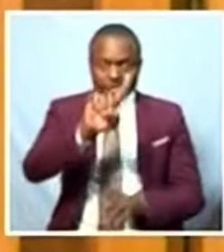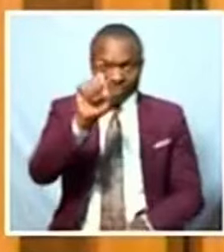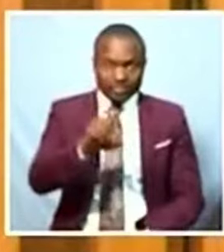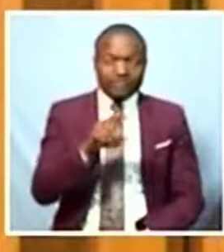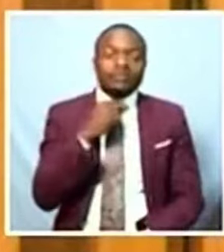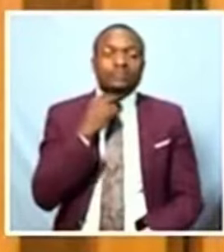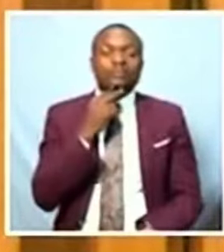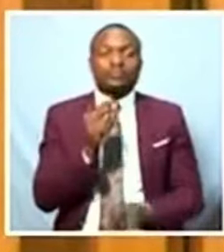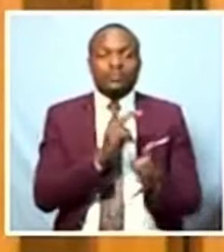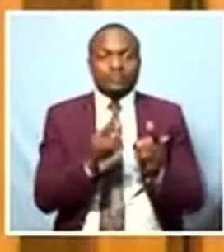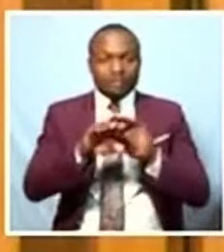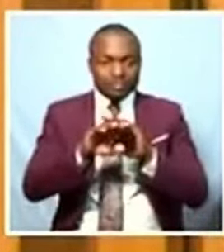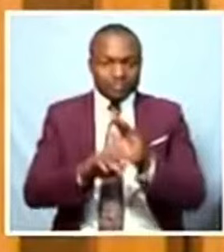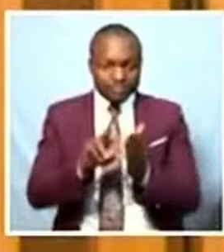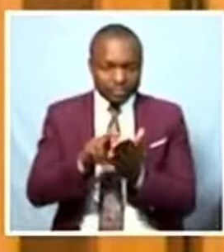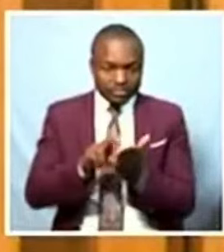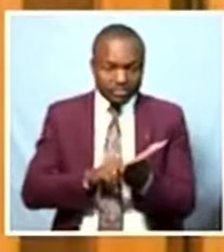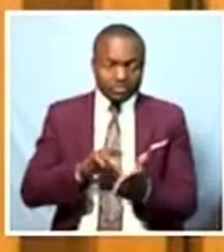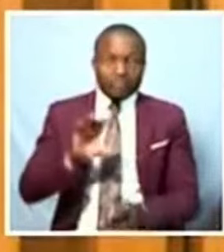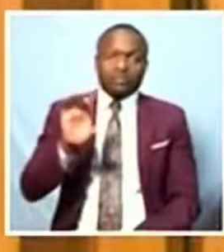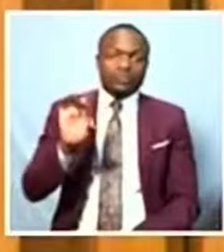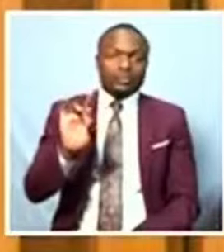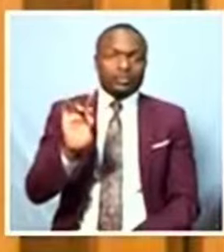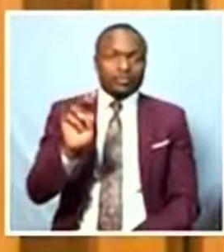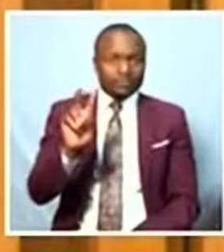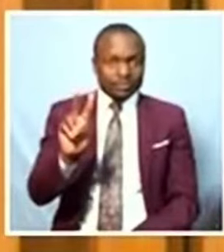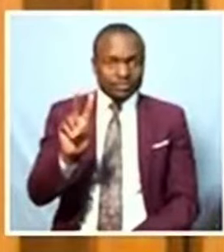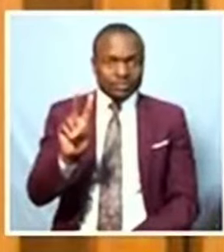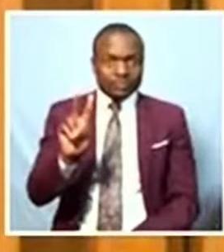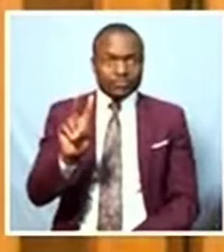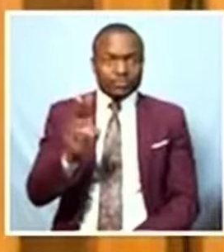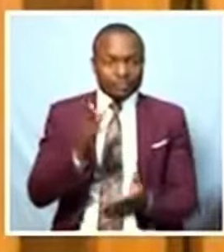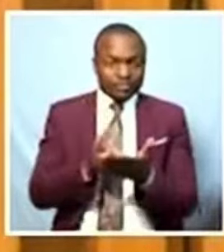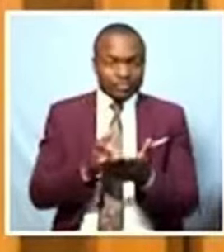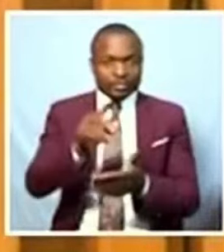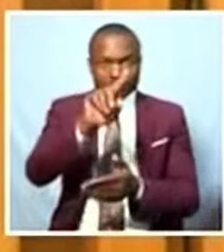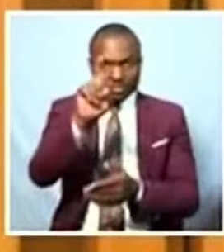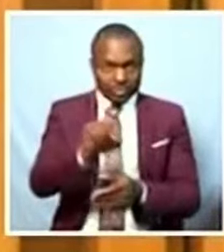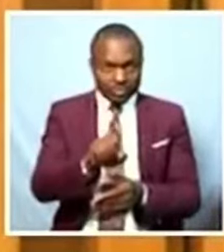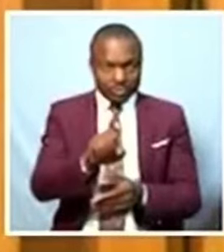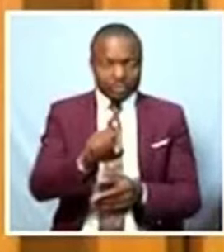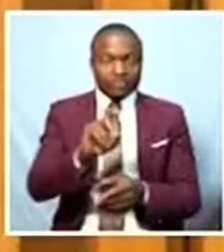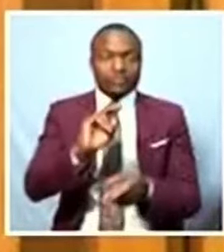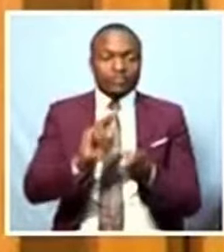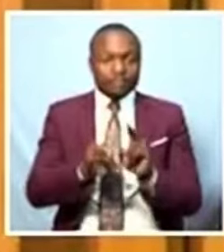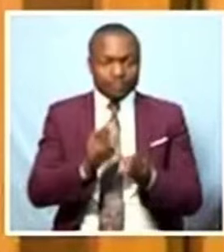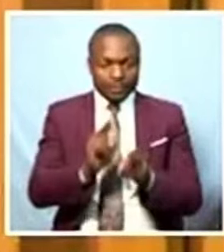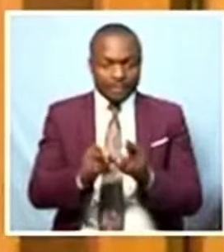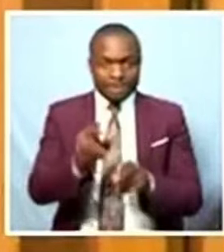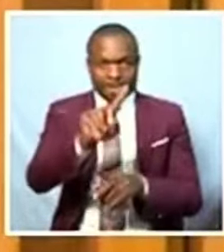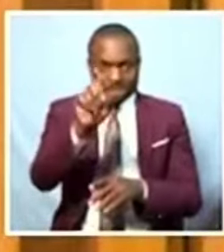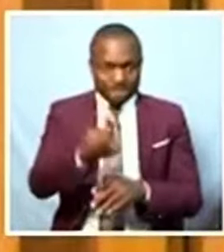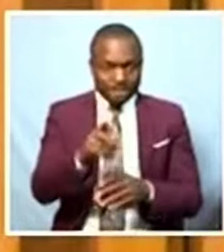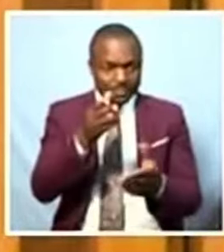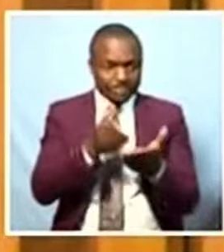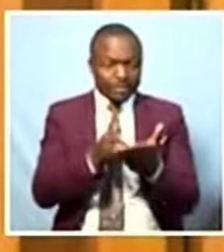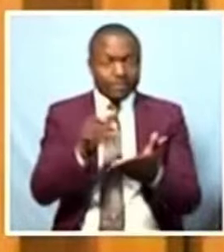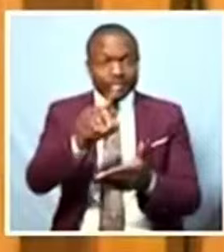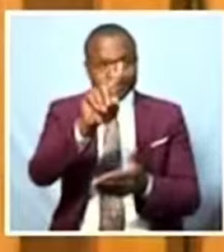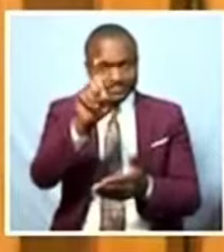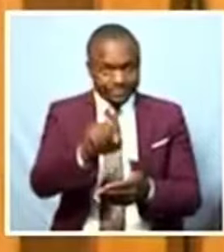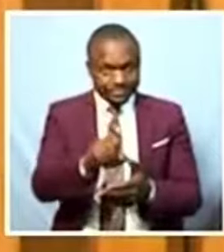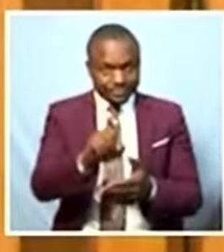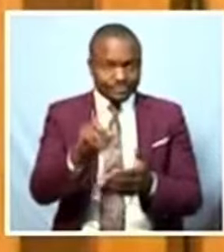oral answer, understanding Order 82, and that's a question of urgent matter. And this question